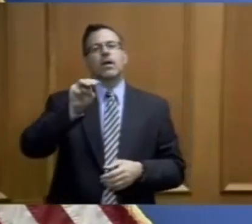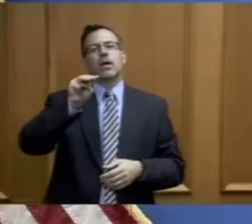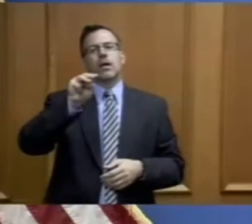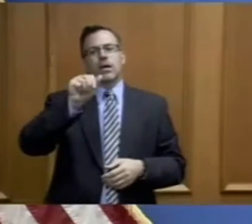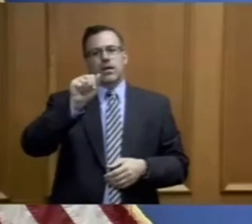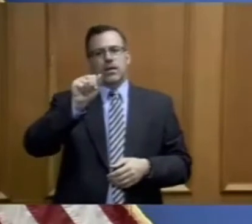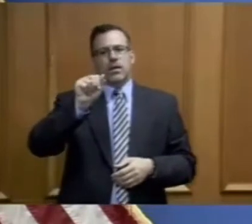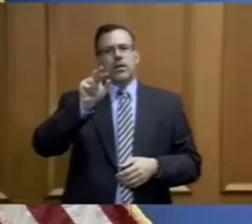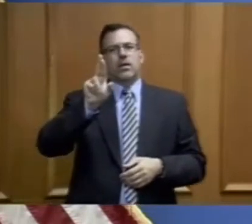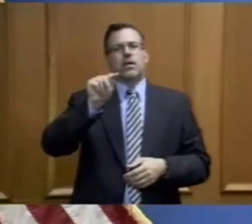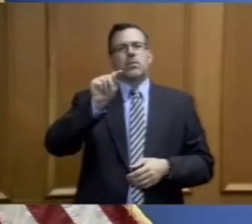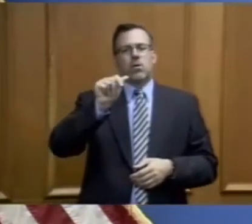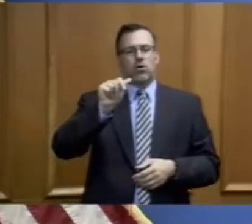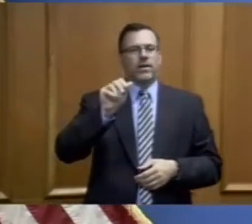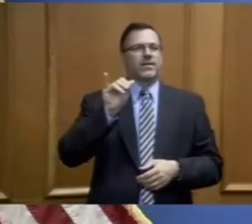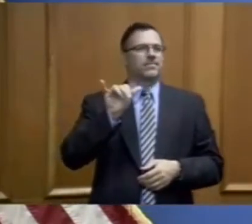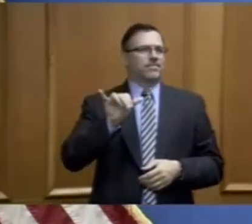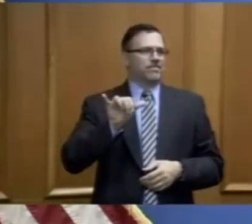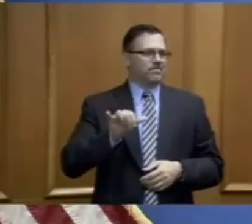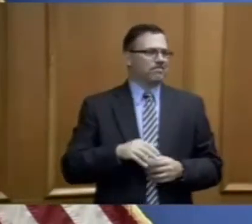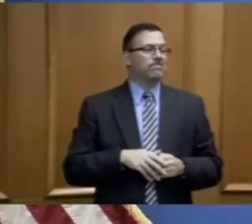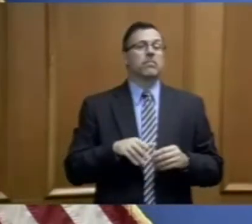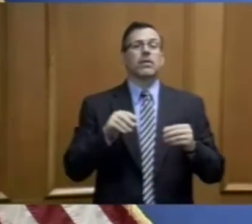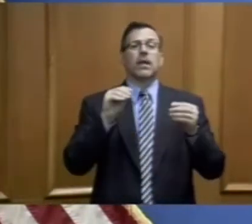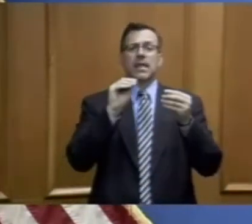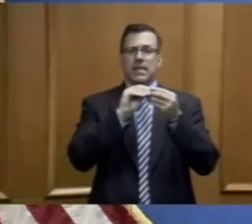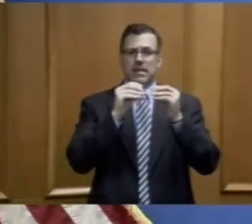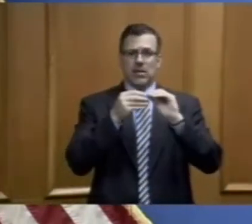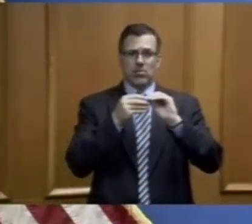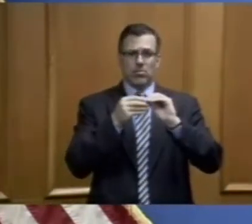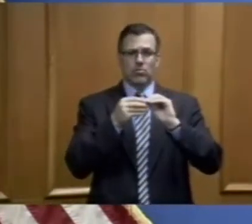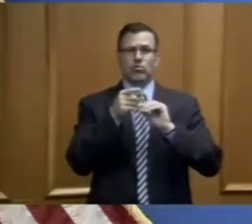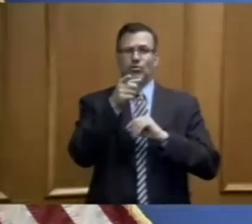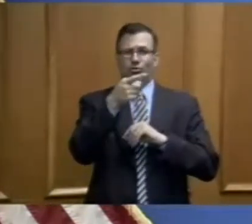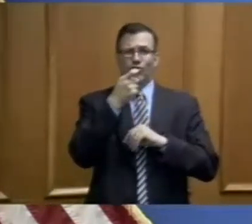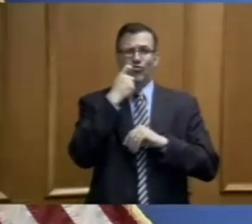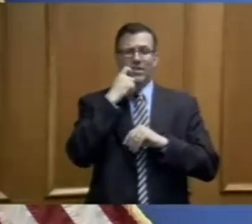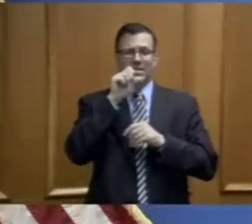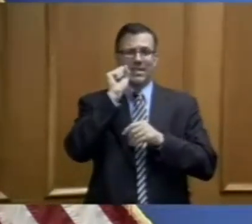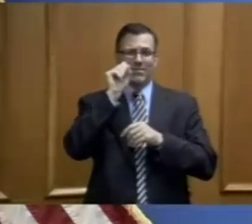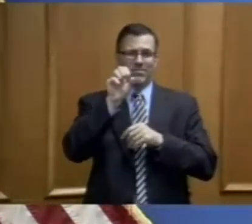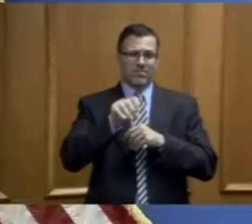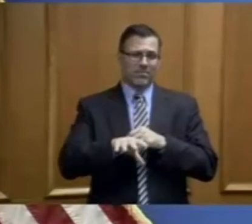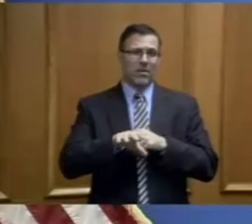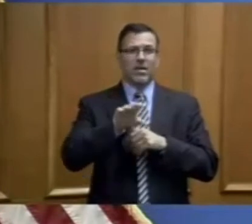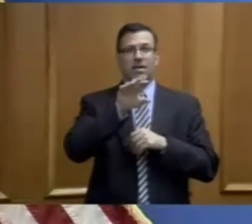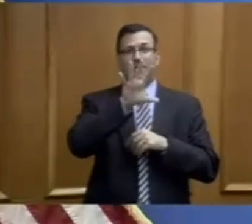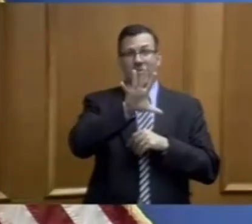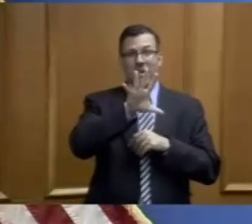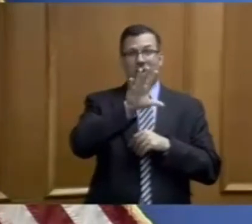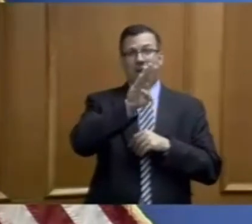the numbers that you pointed out, from $5 billion to